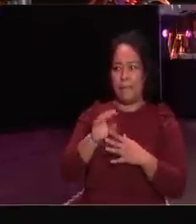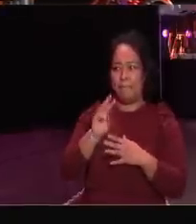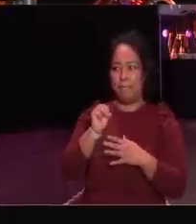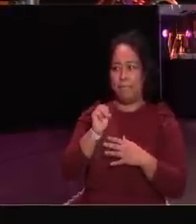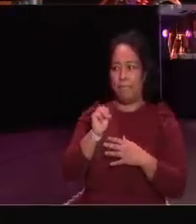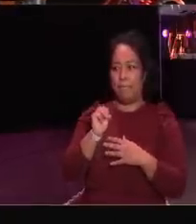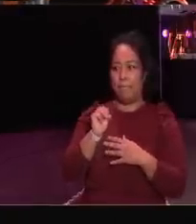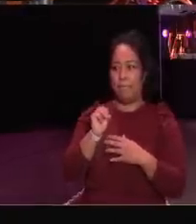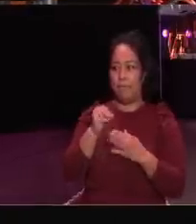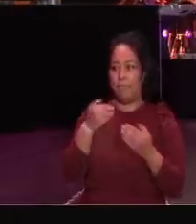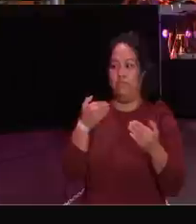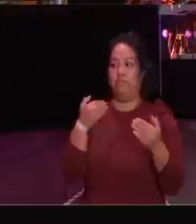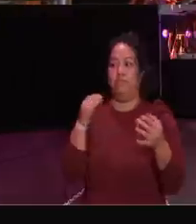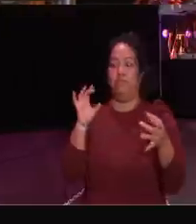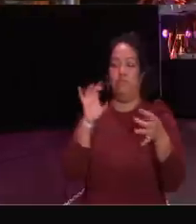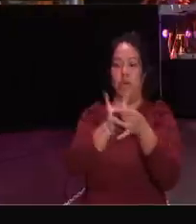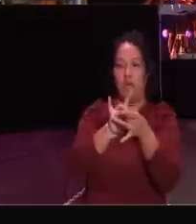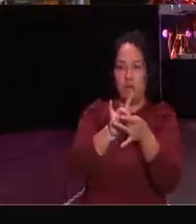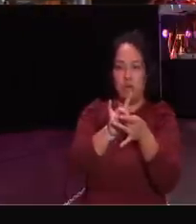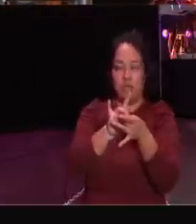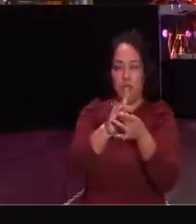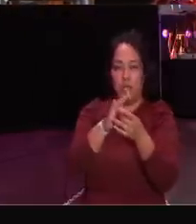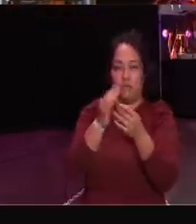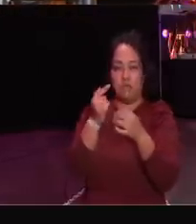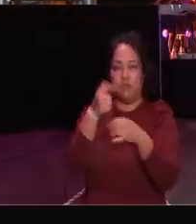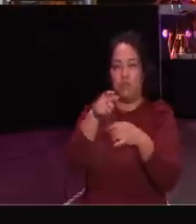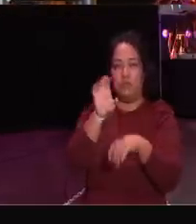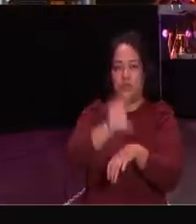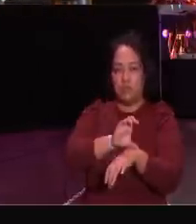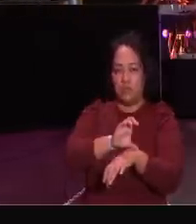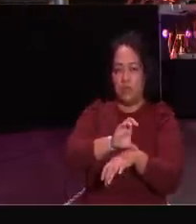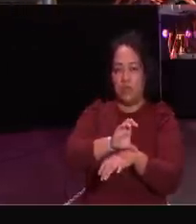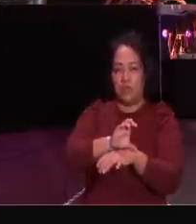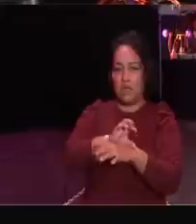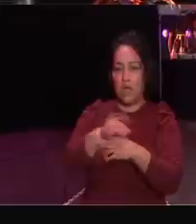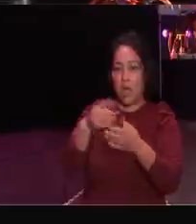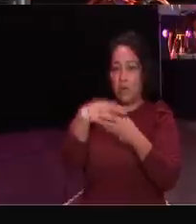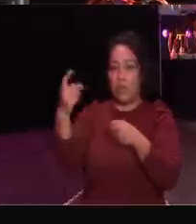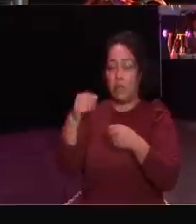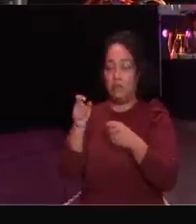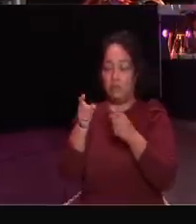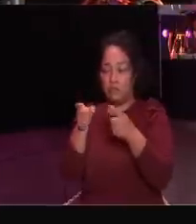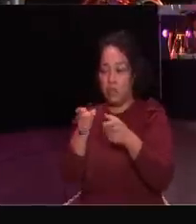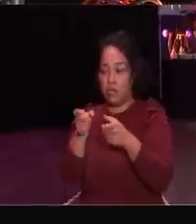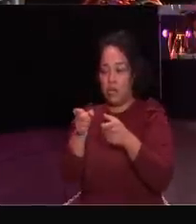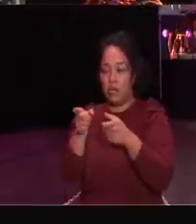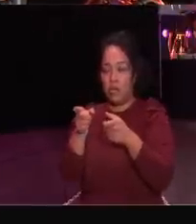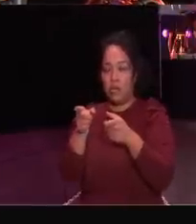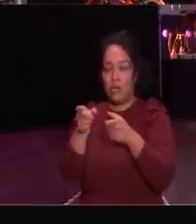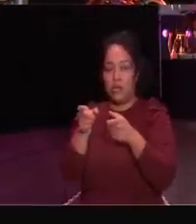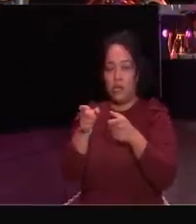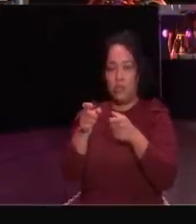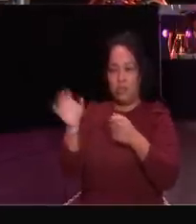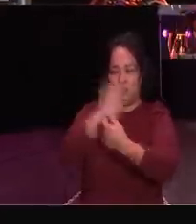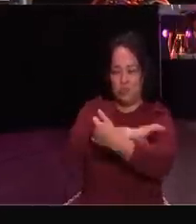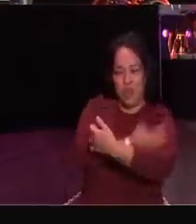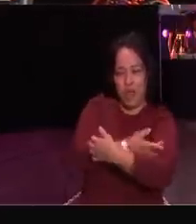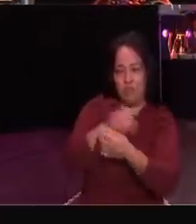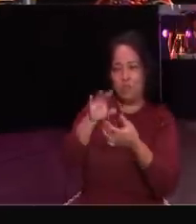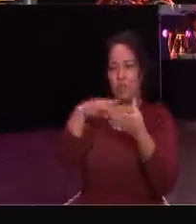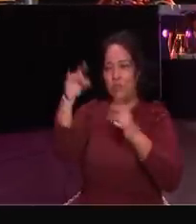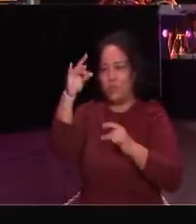me pegaba al templo. Quería salir corriendo, pero el poder del Espíritu Santo